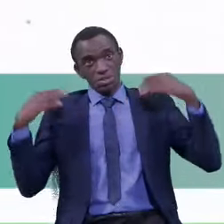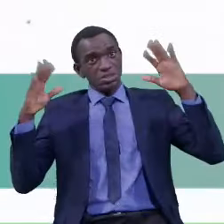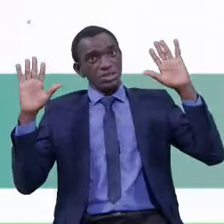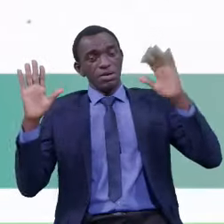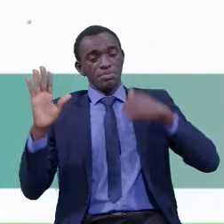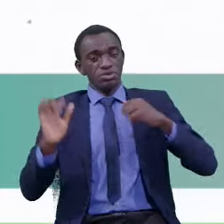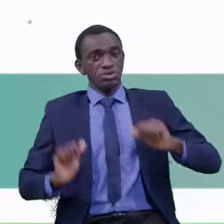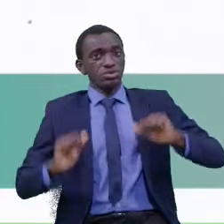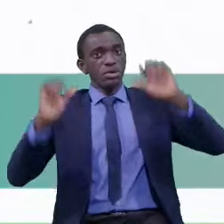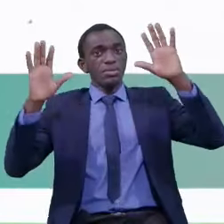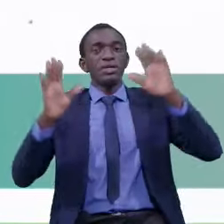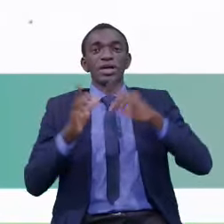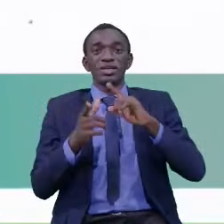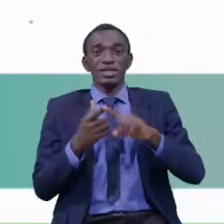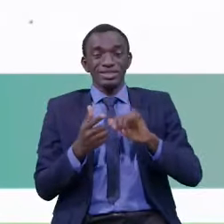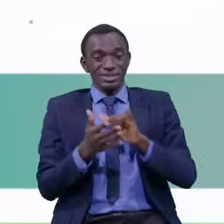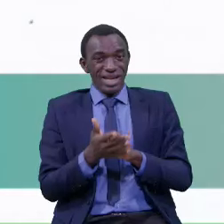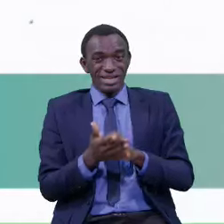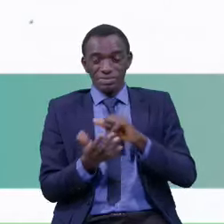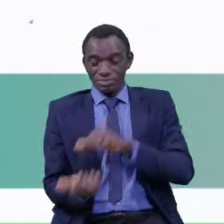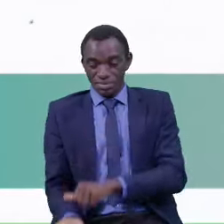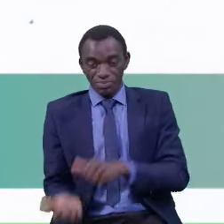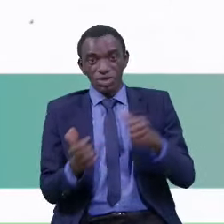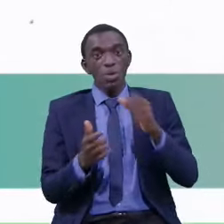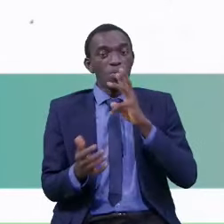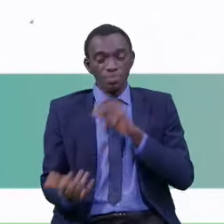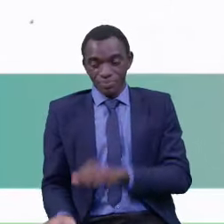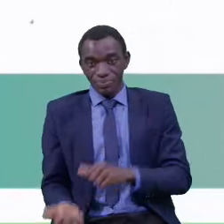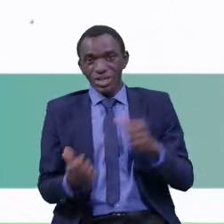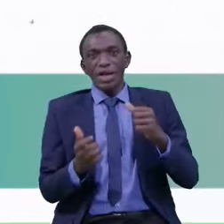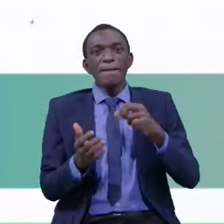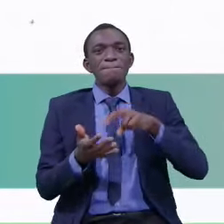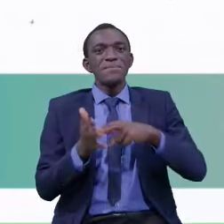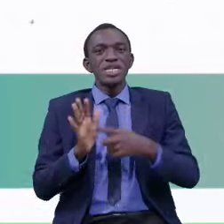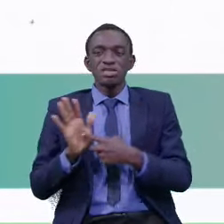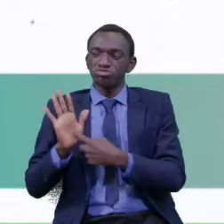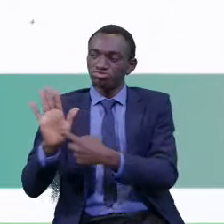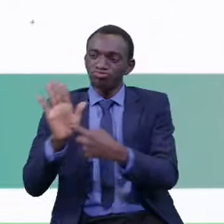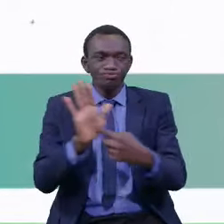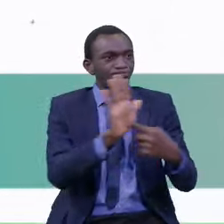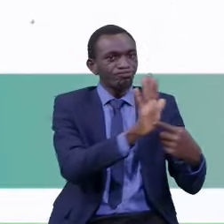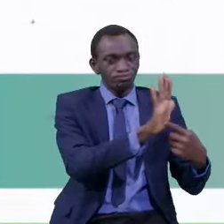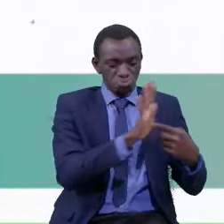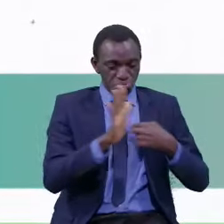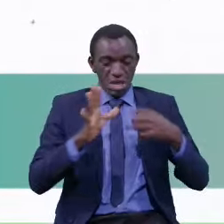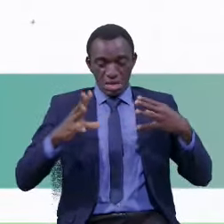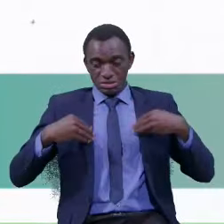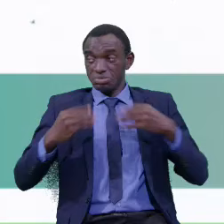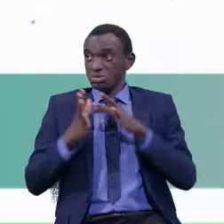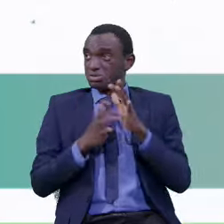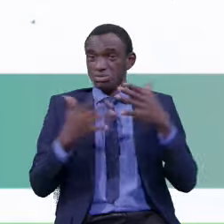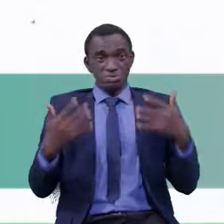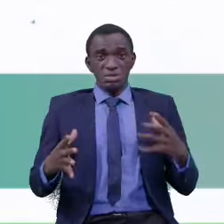that baptism is a sign, it's an evidence that you have submitted to Jesus